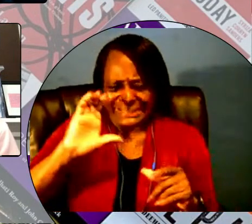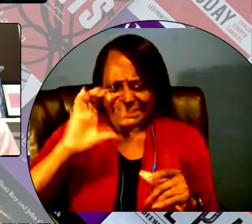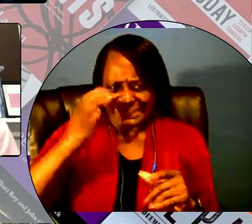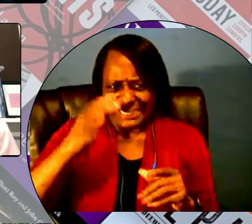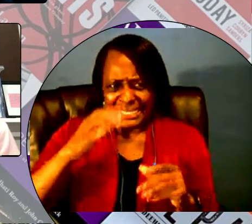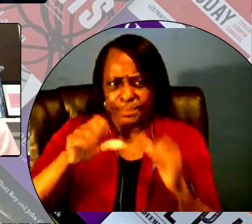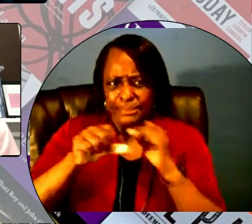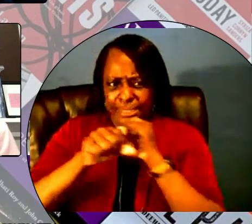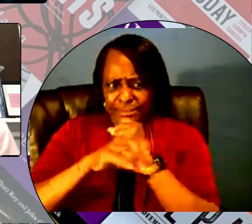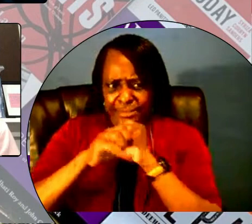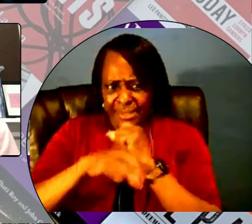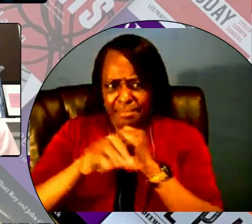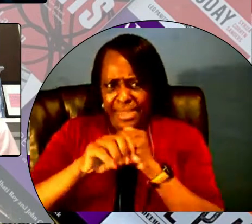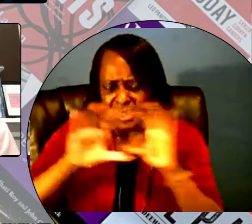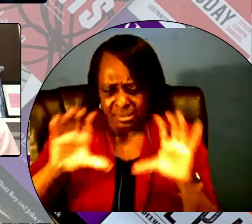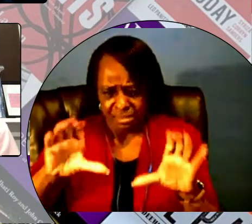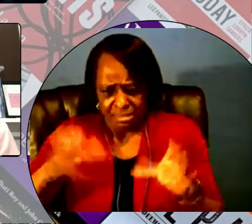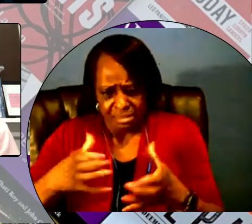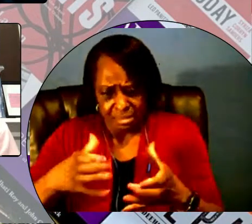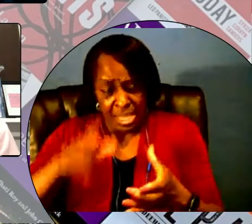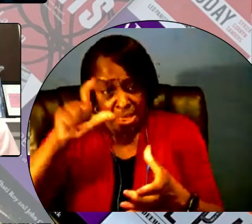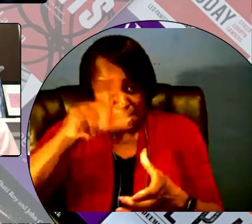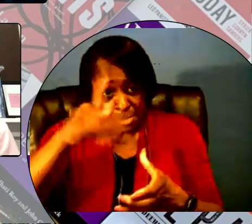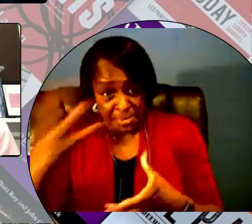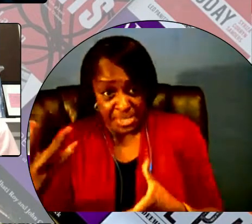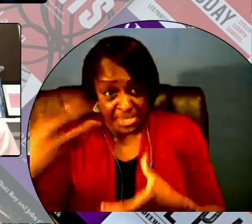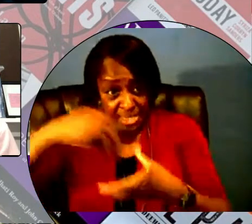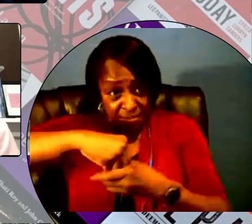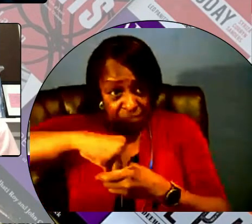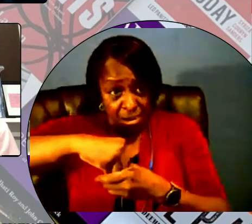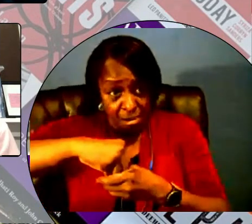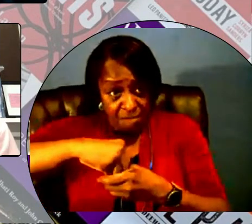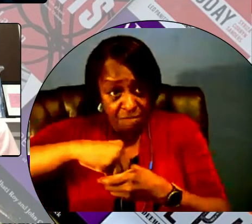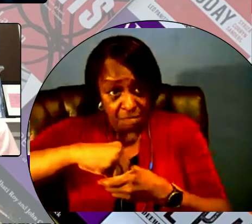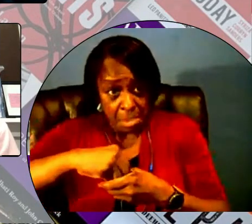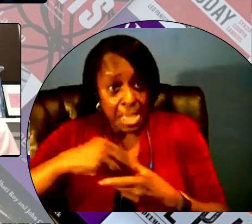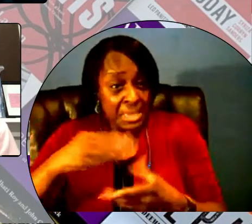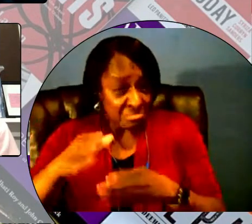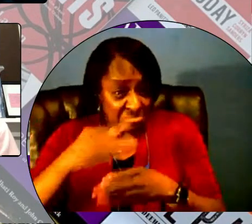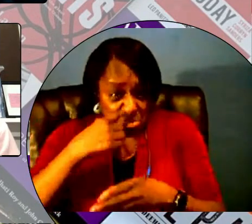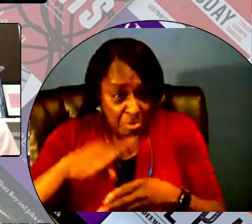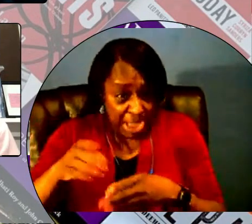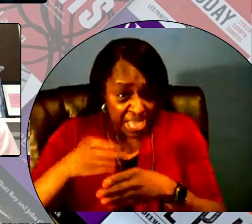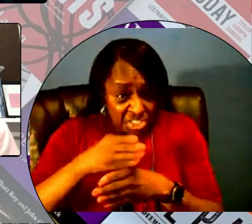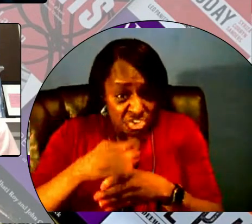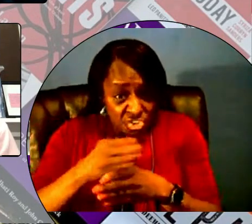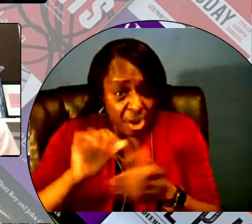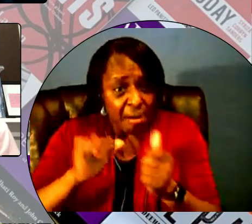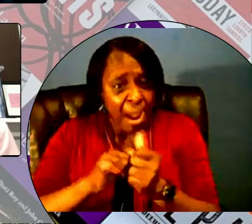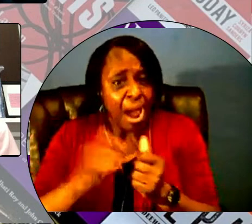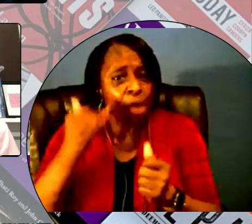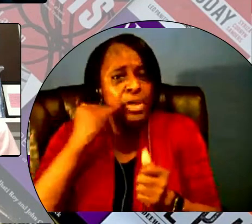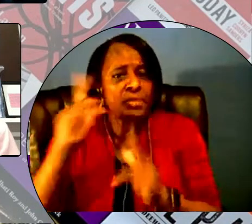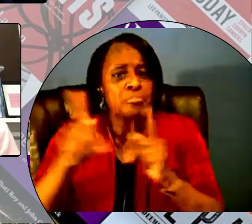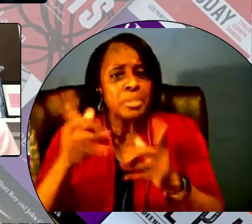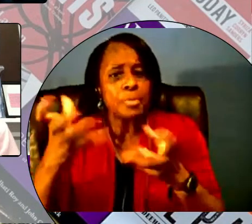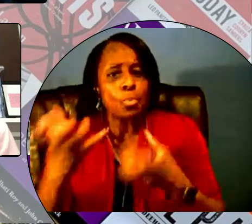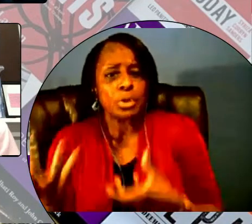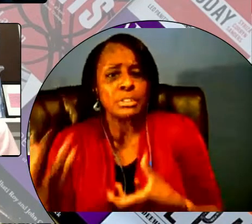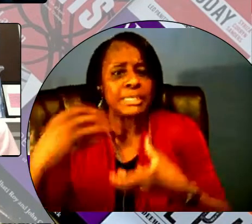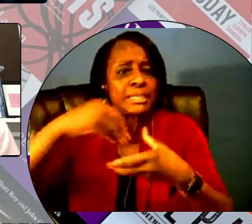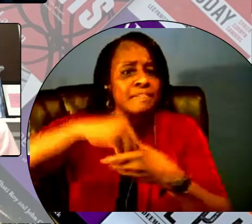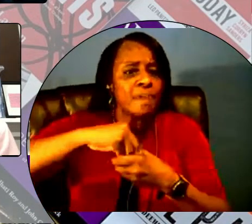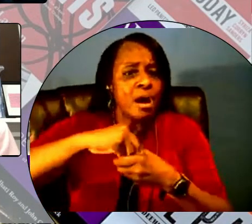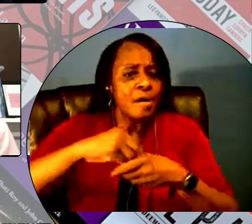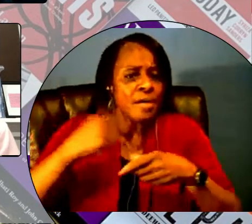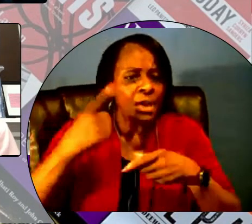people can get involved. Can you share a little bit more for folks who are maybe listening in and would like to get involved in this particular campaign that Survived and Punished is working